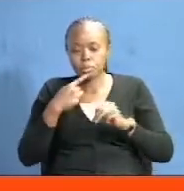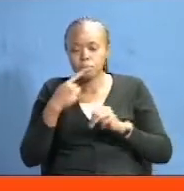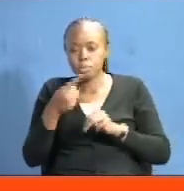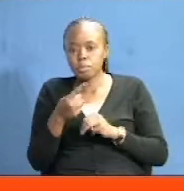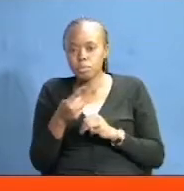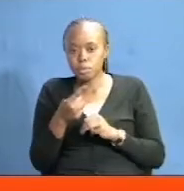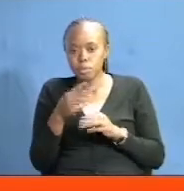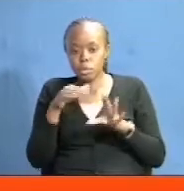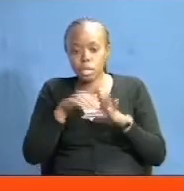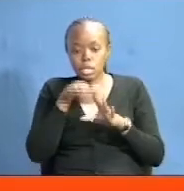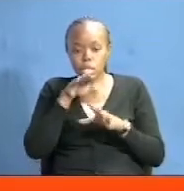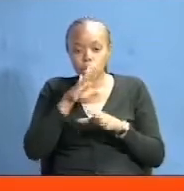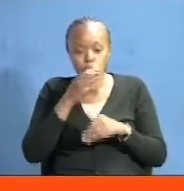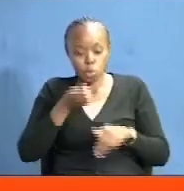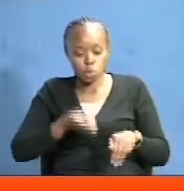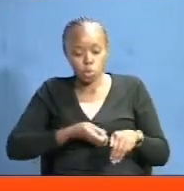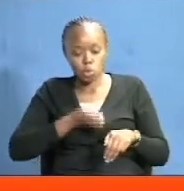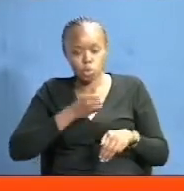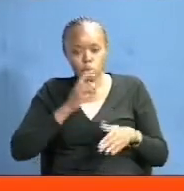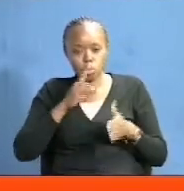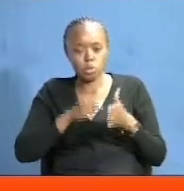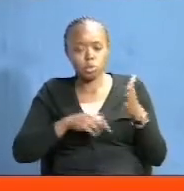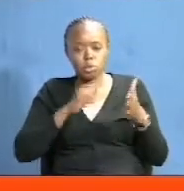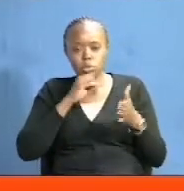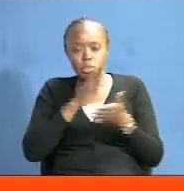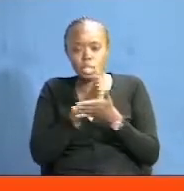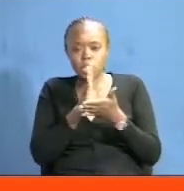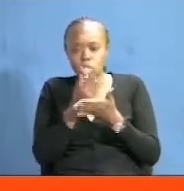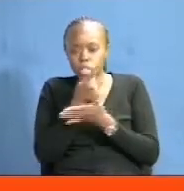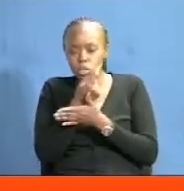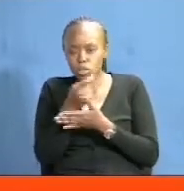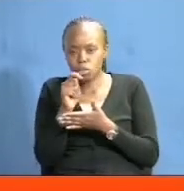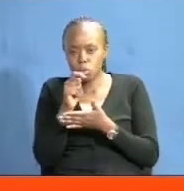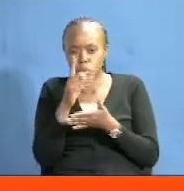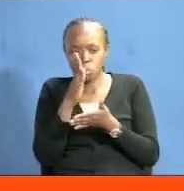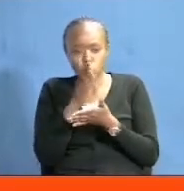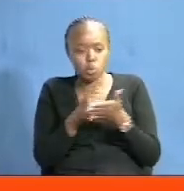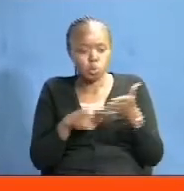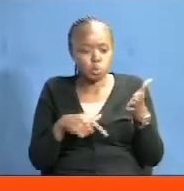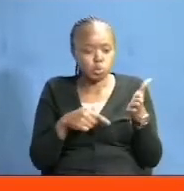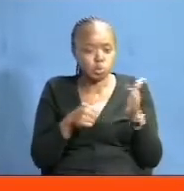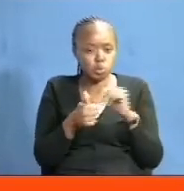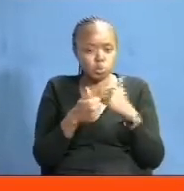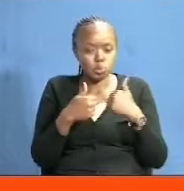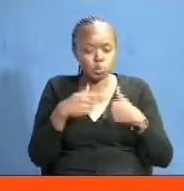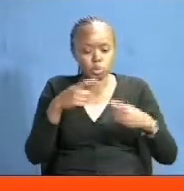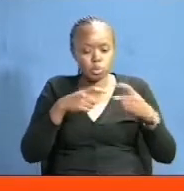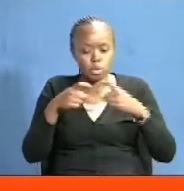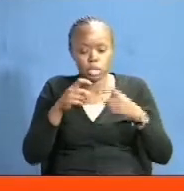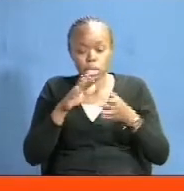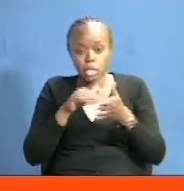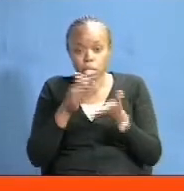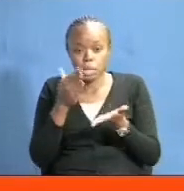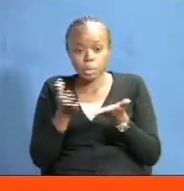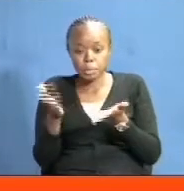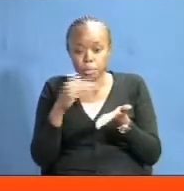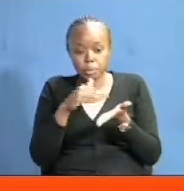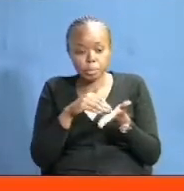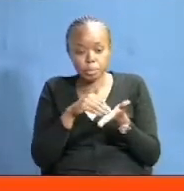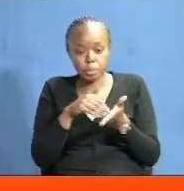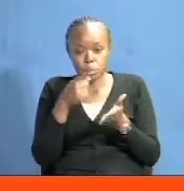So, in your own opinion, what are some of the recommendations, what are some of the suggestions that you could bring on